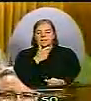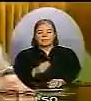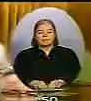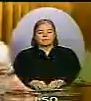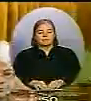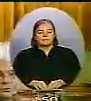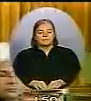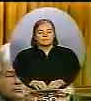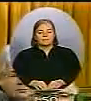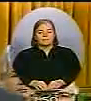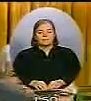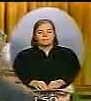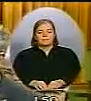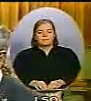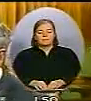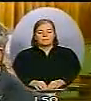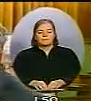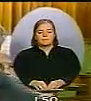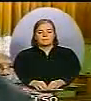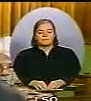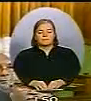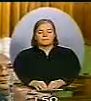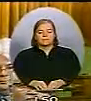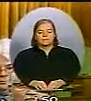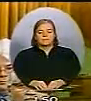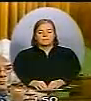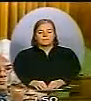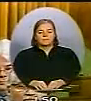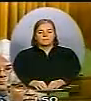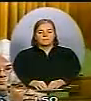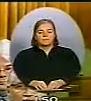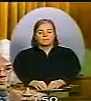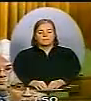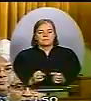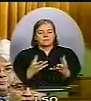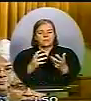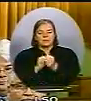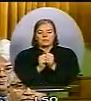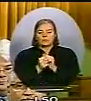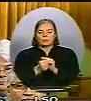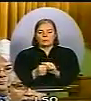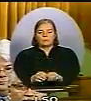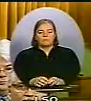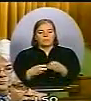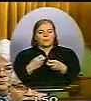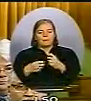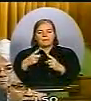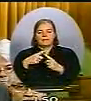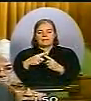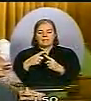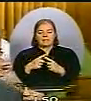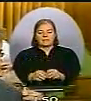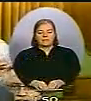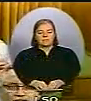being investigated and that their claims that they're cooperating doesn't add up because we find out the Conservative Party lawyers delayed for 90 days